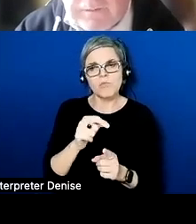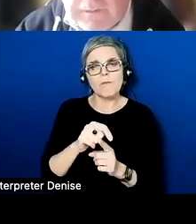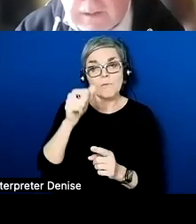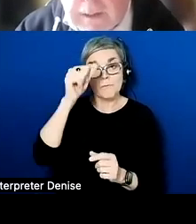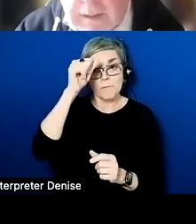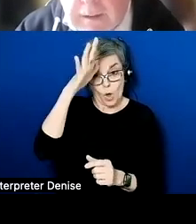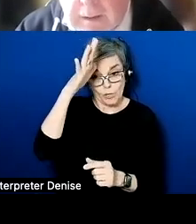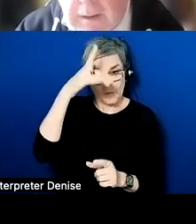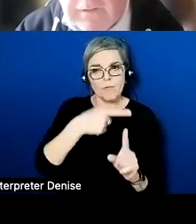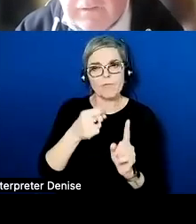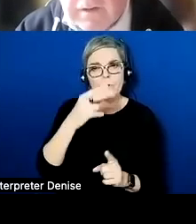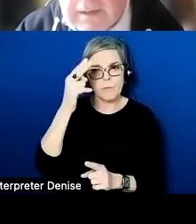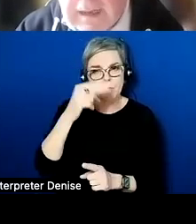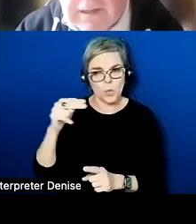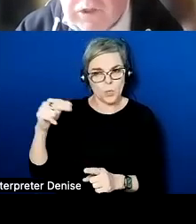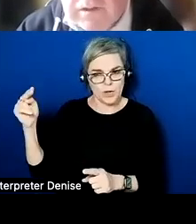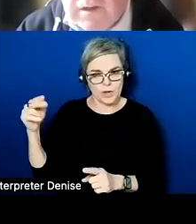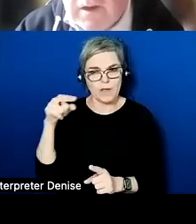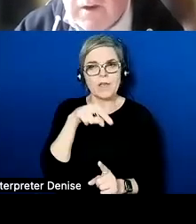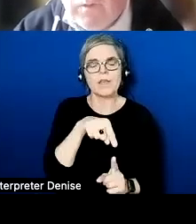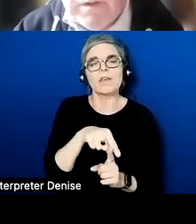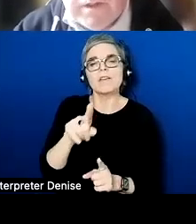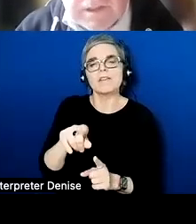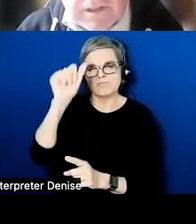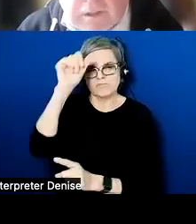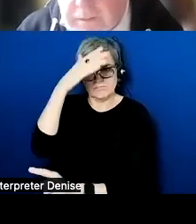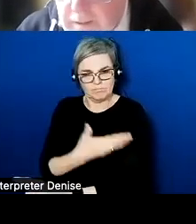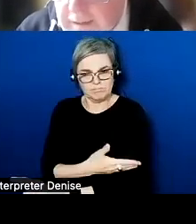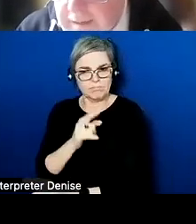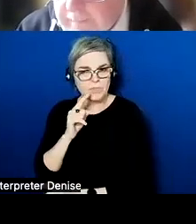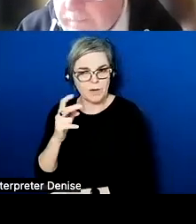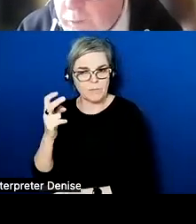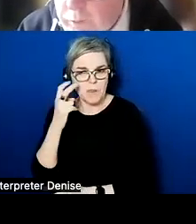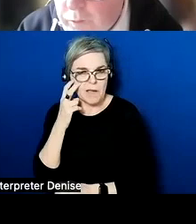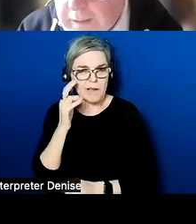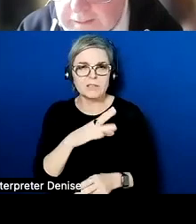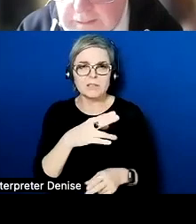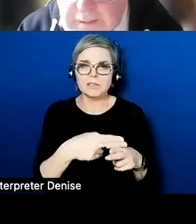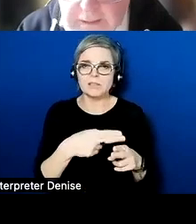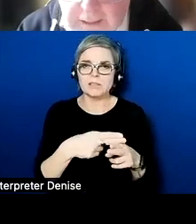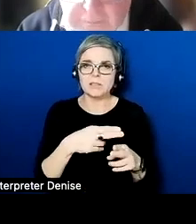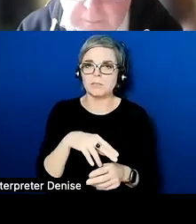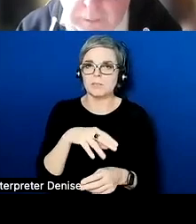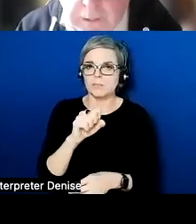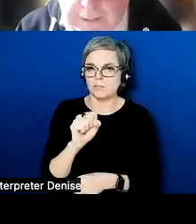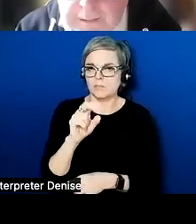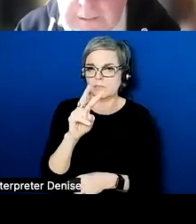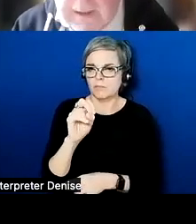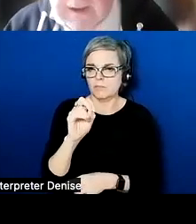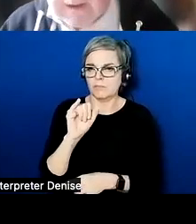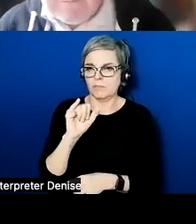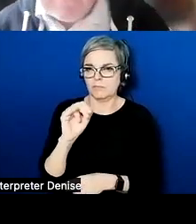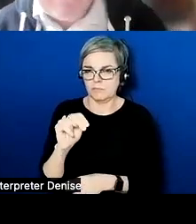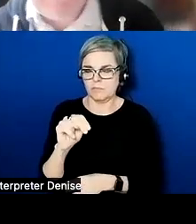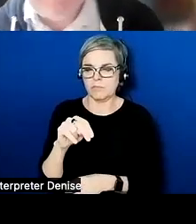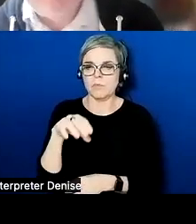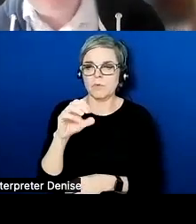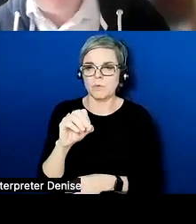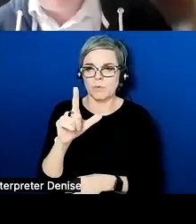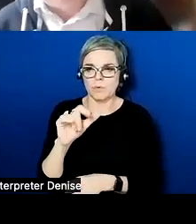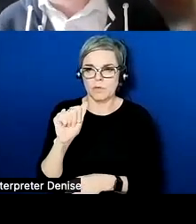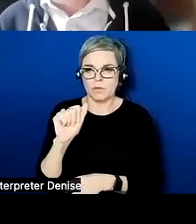of his connection with his son, who is deaf-blind. And for